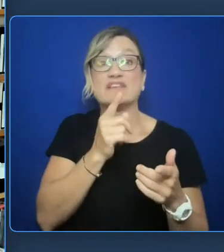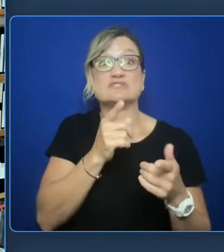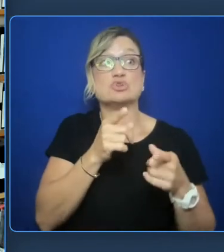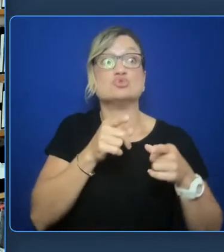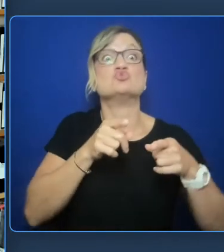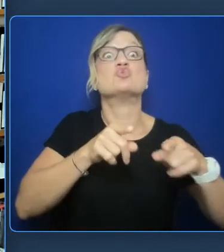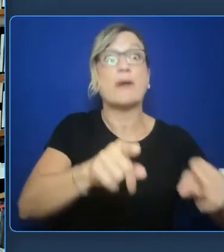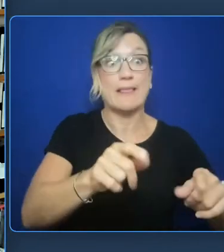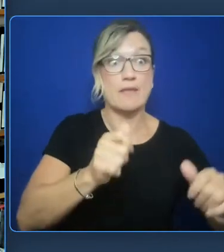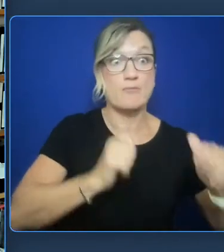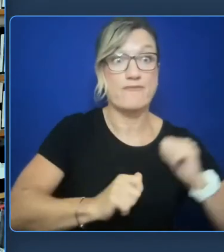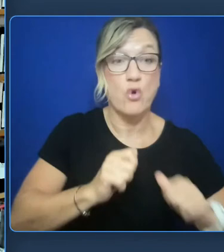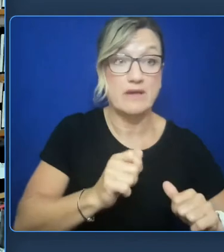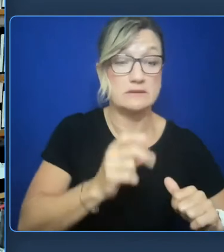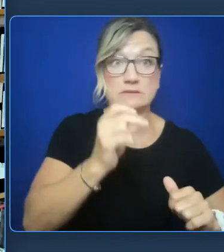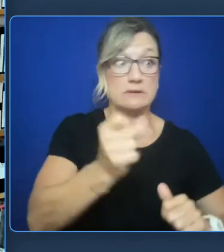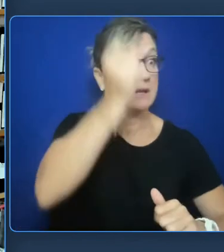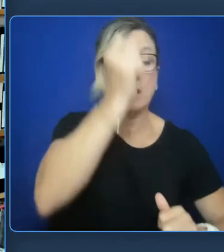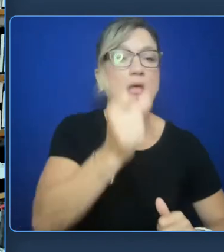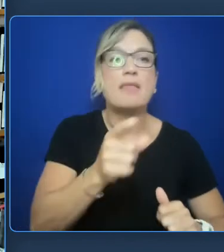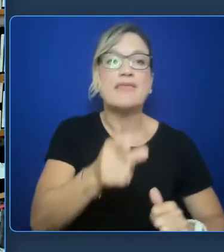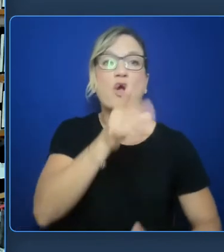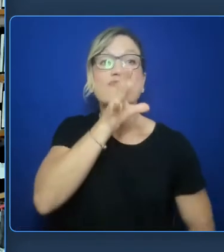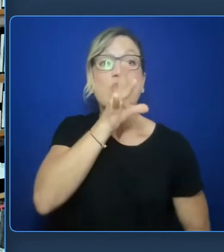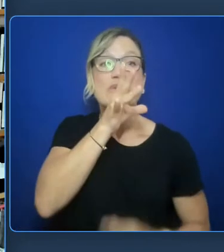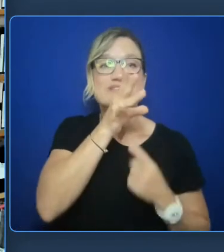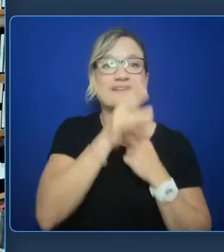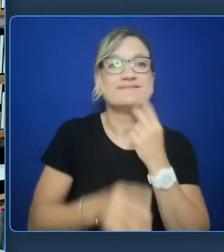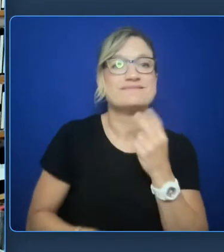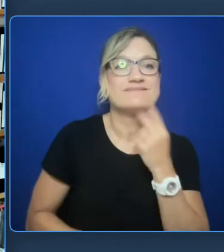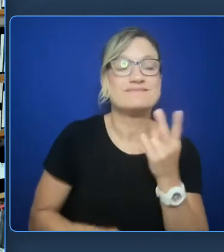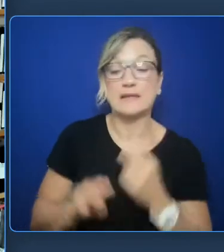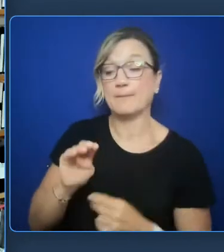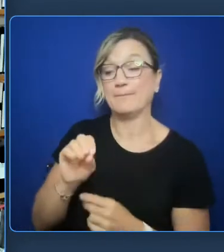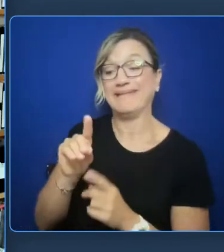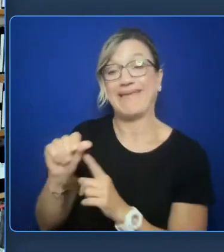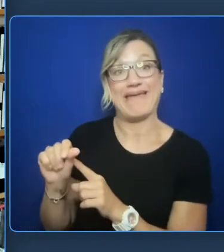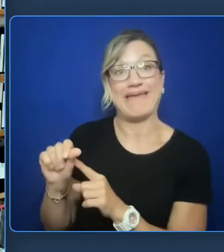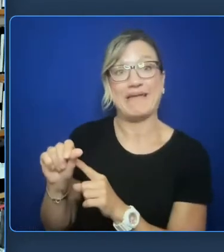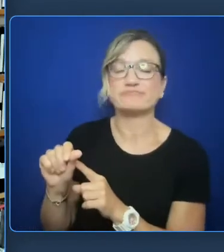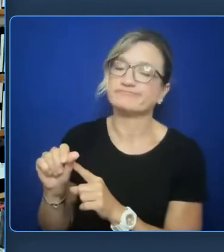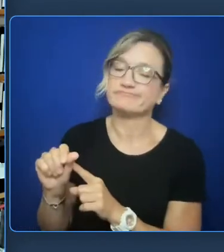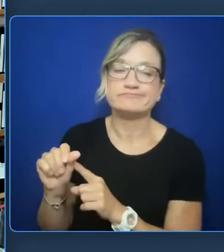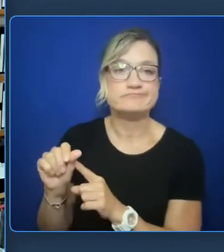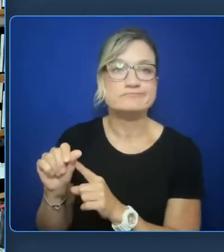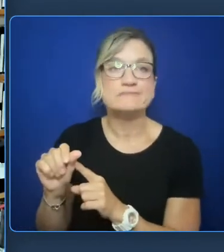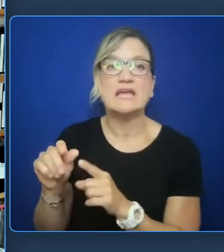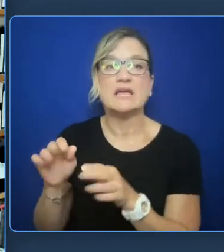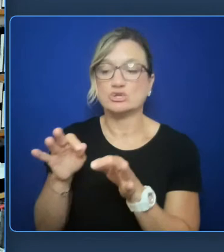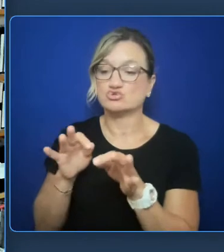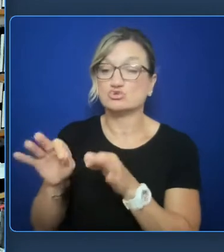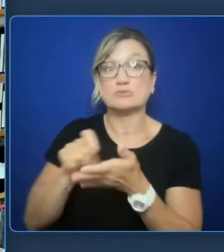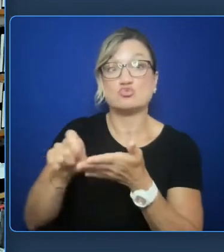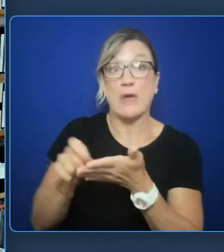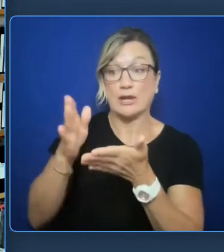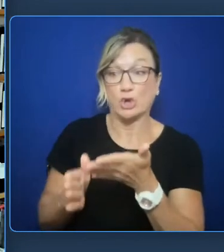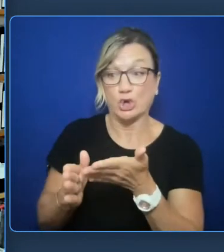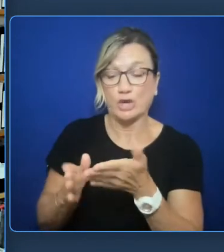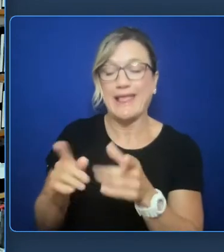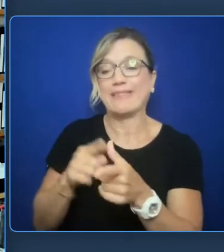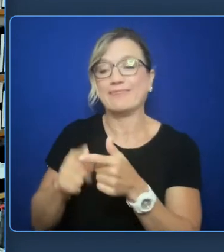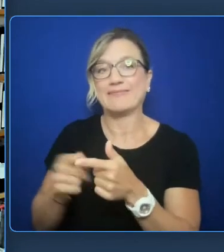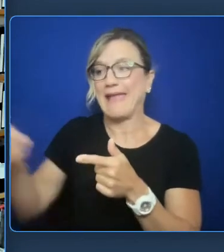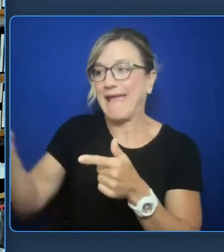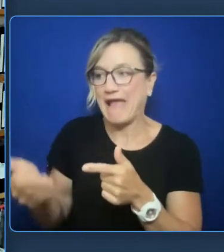extemporaneously, they're also voicing it. In media, almost always, there's a description writer, and then